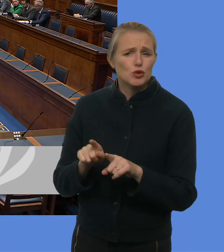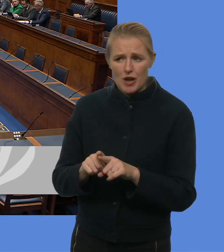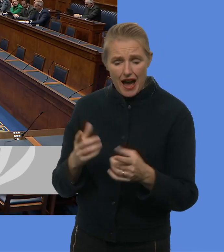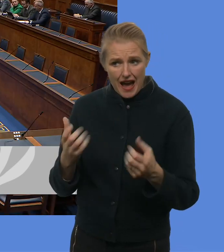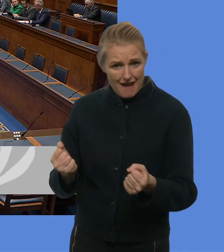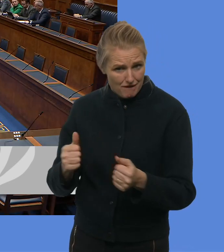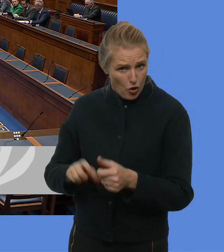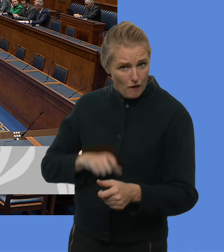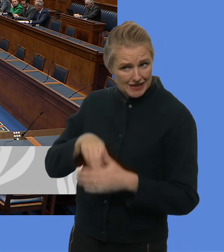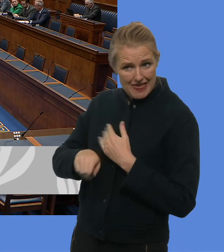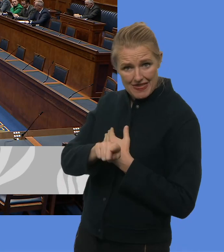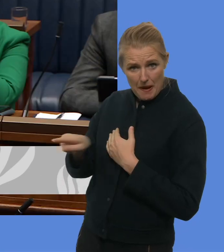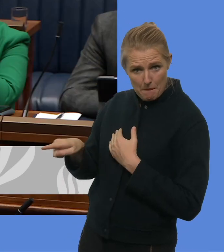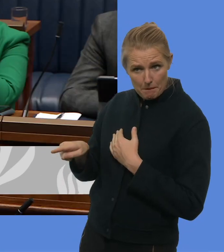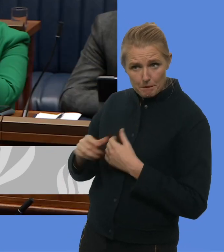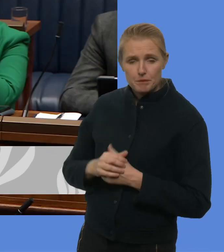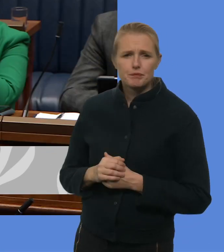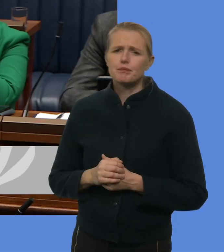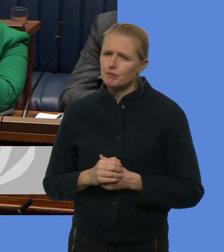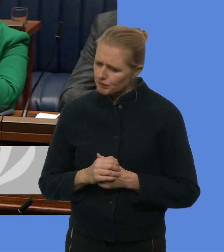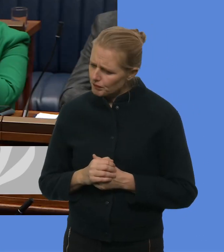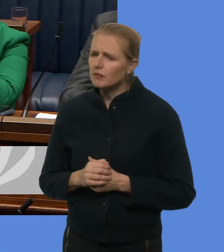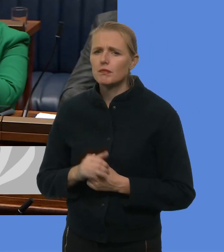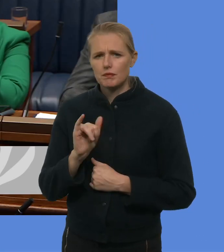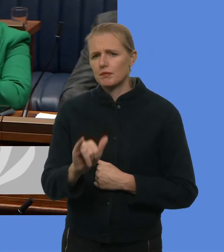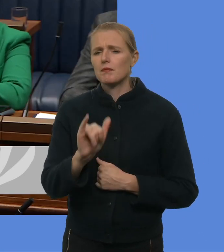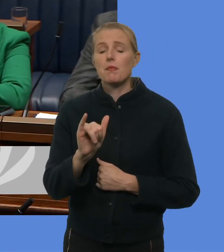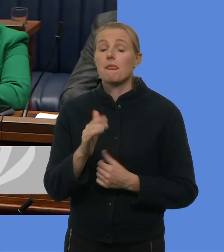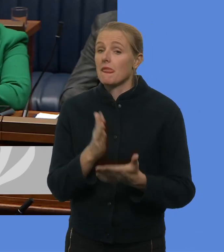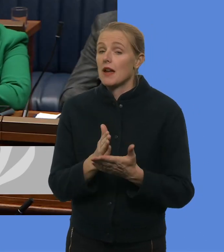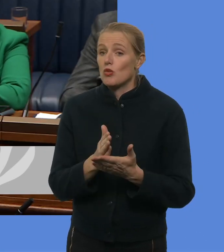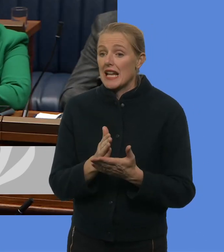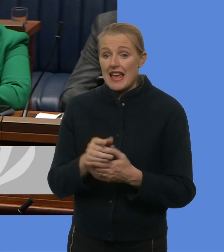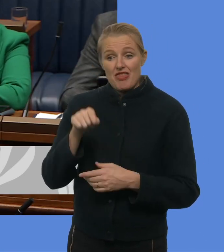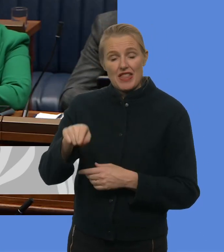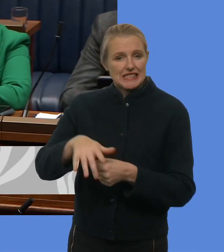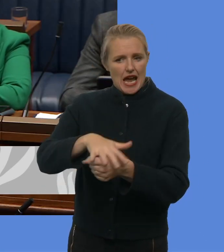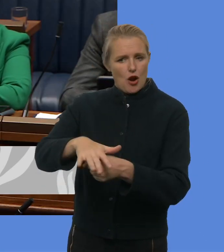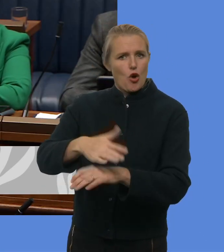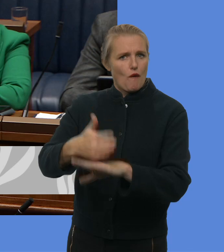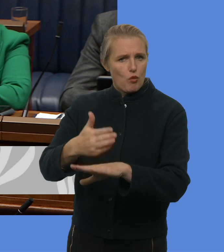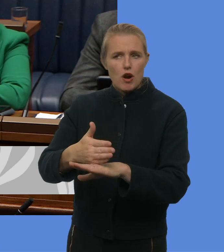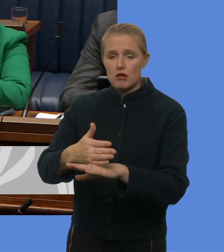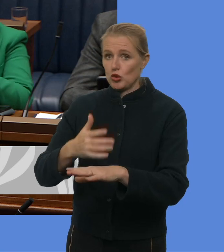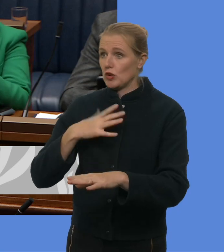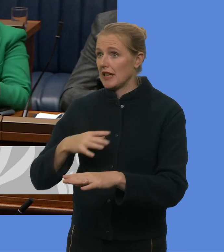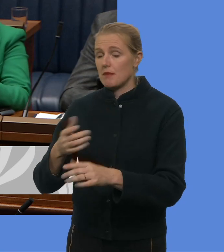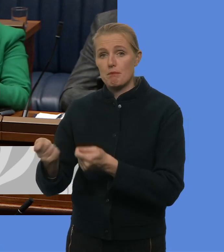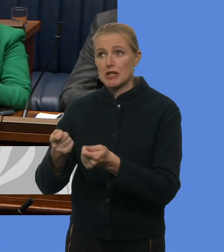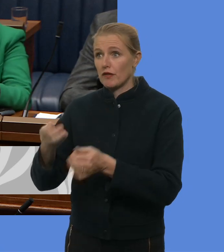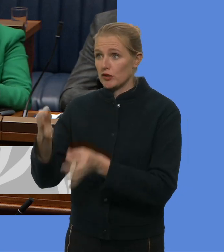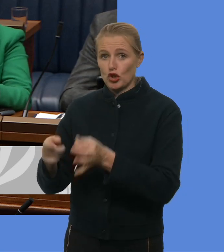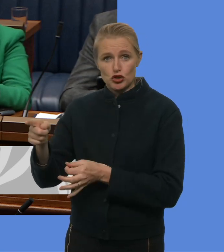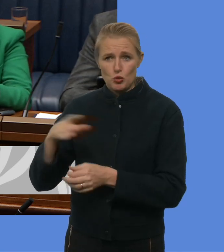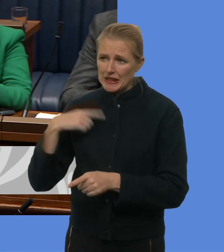Sure. Look, absolutely. There are a number of different elements to this, not least from a Minister of Justice perspective of speeding up justice,